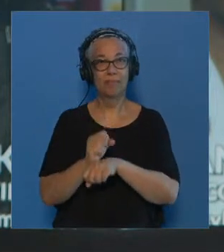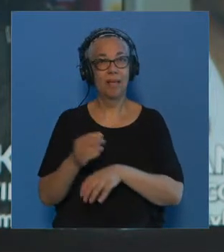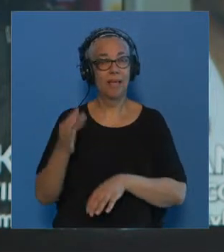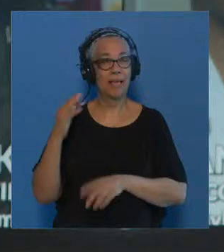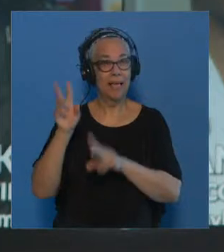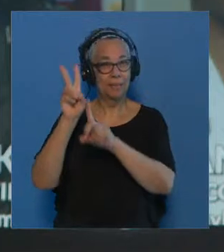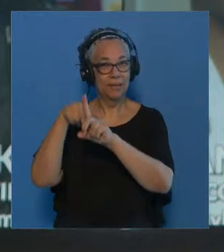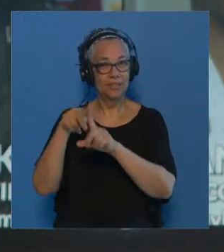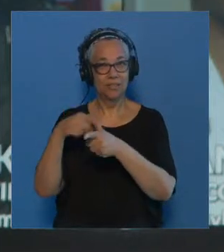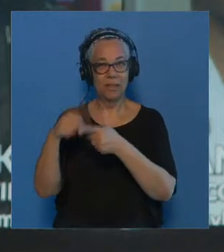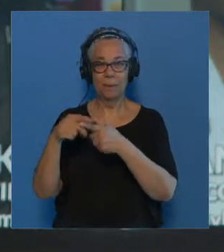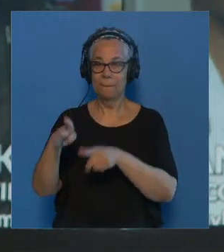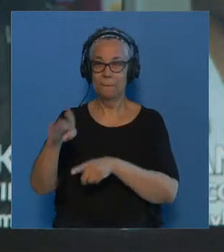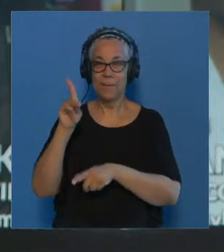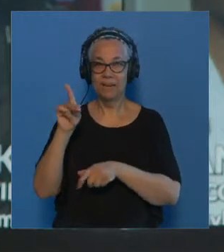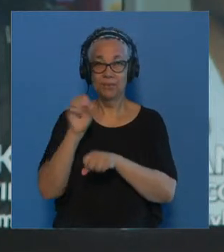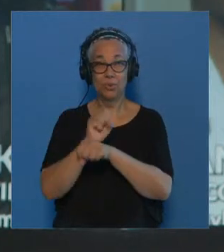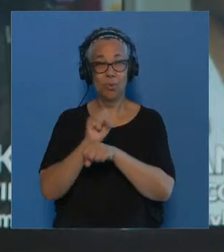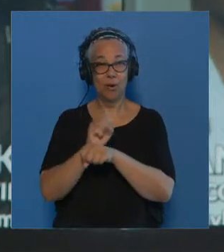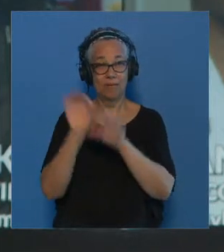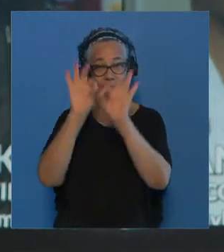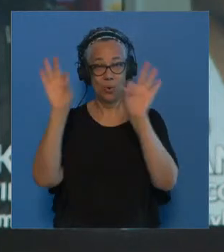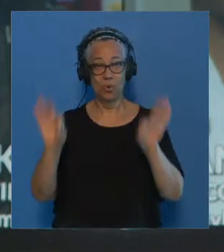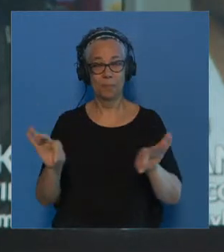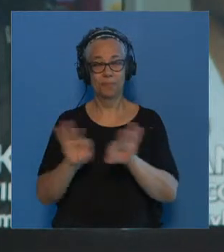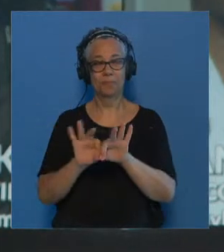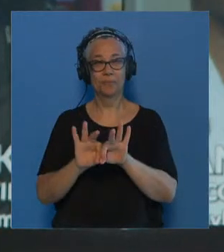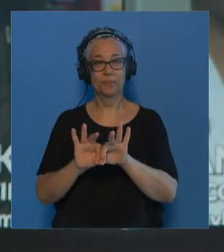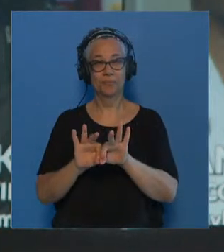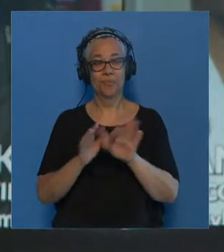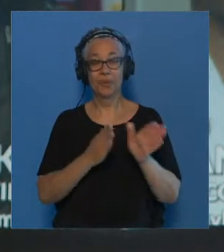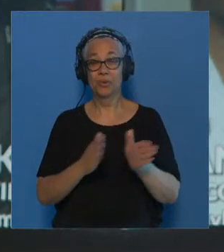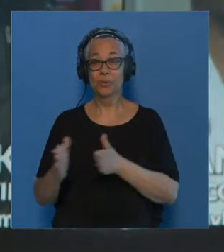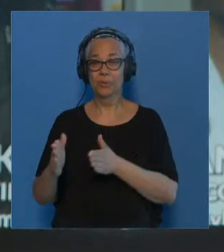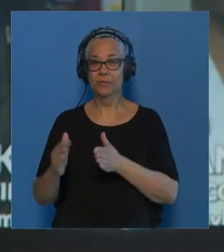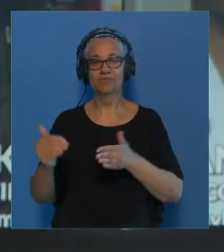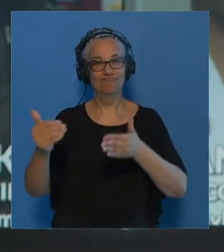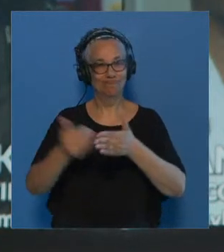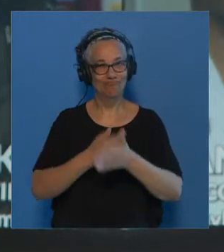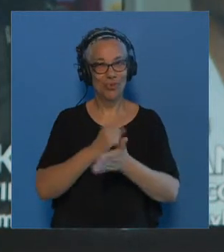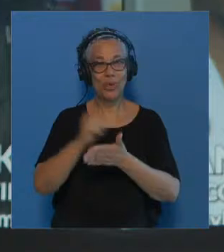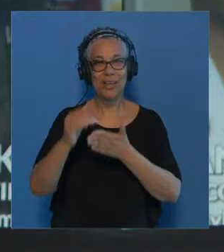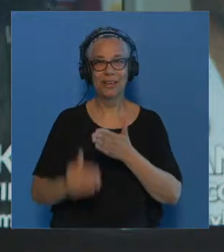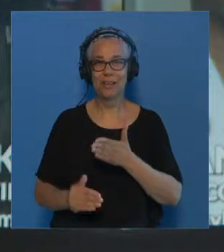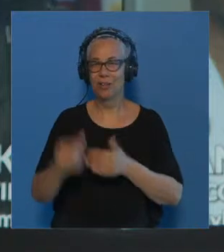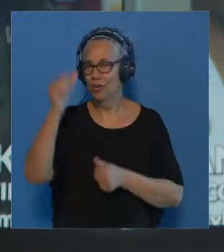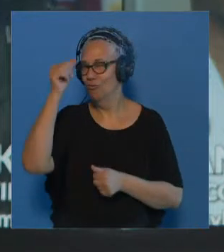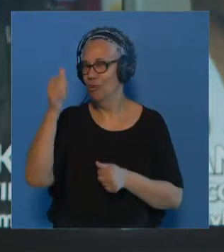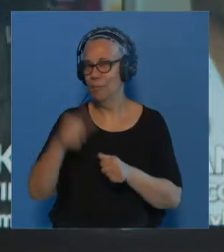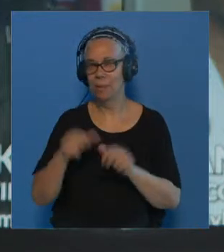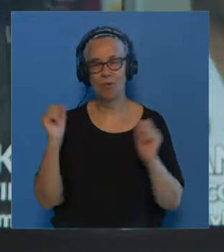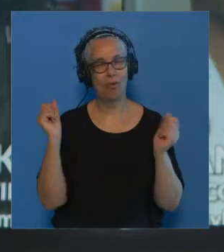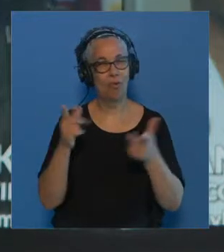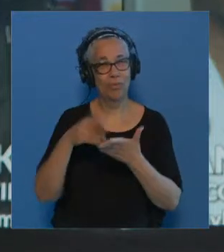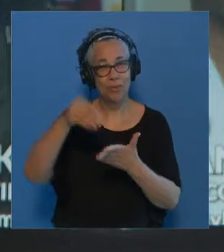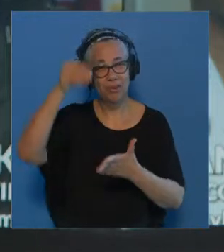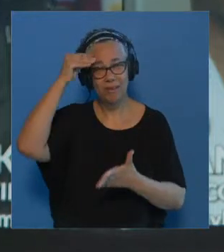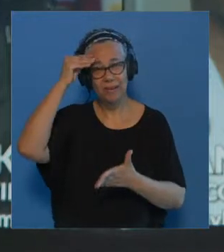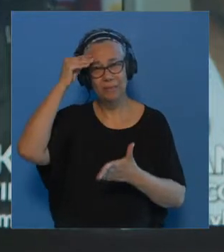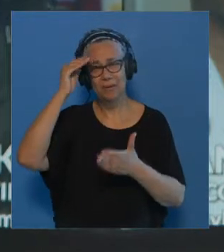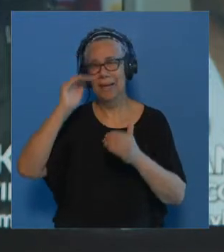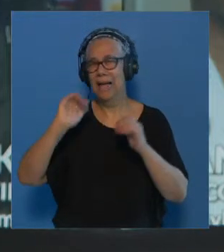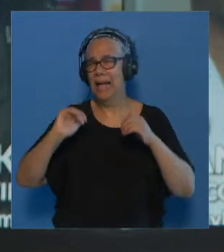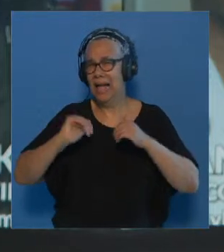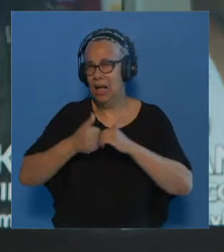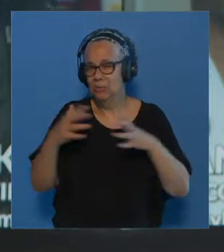form. As we prepare for another weekend, we must remember all we have learned in the last few months about containing